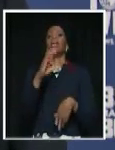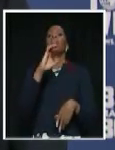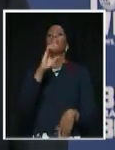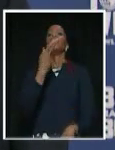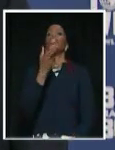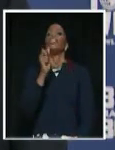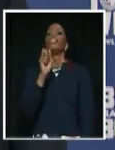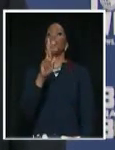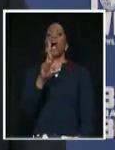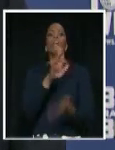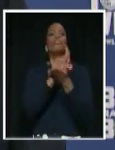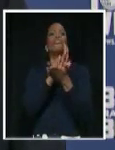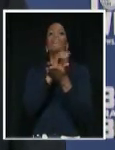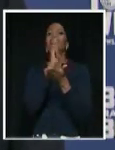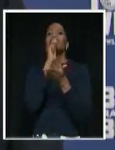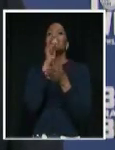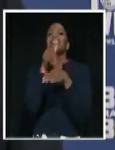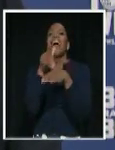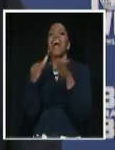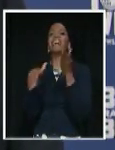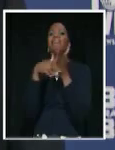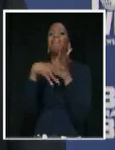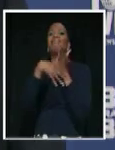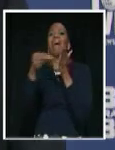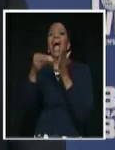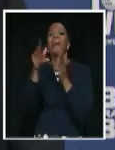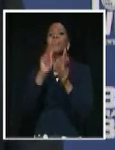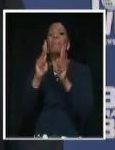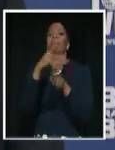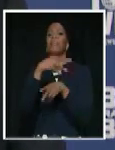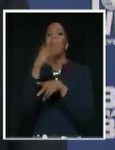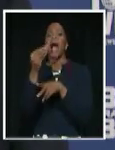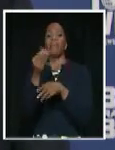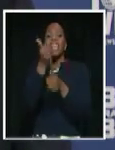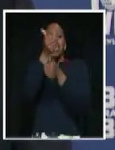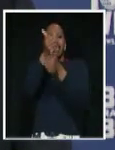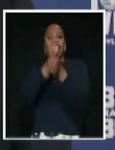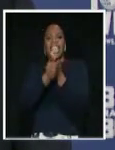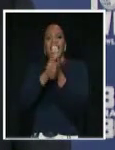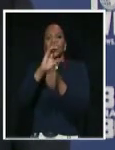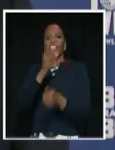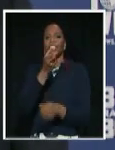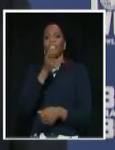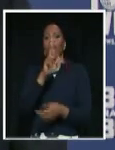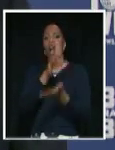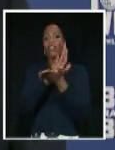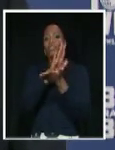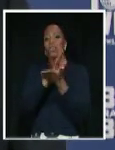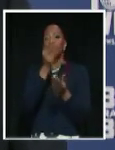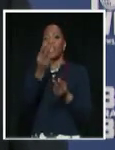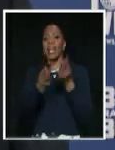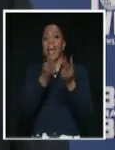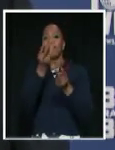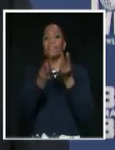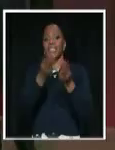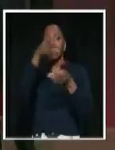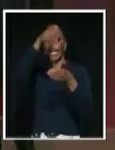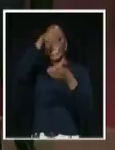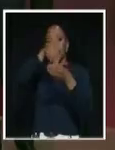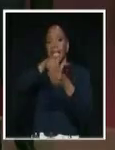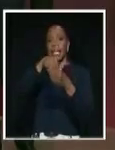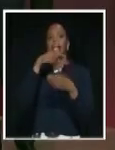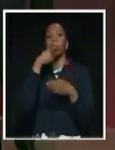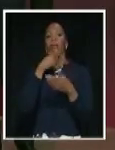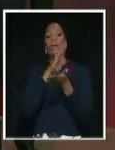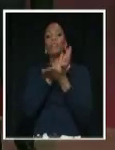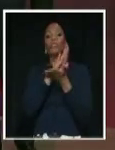of regular public schools. Every single charter school that I've been to that's in a public school and co-located, it's generally